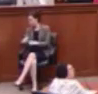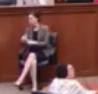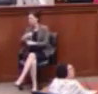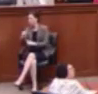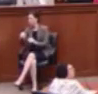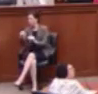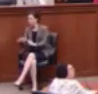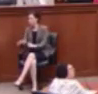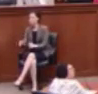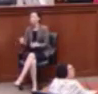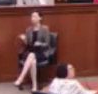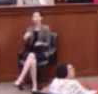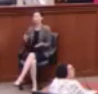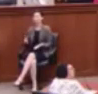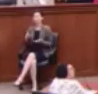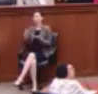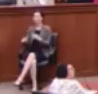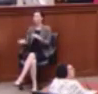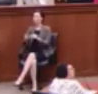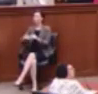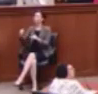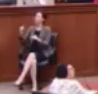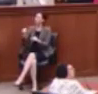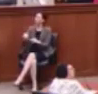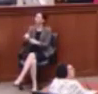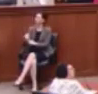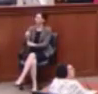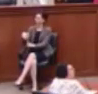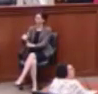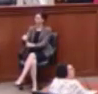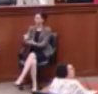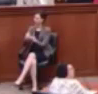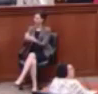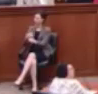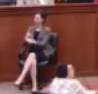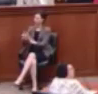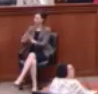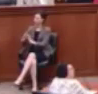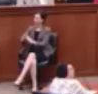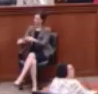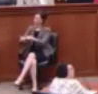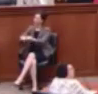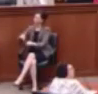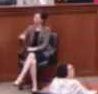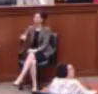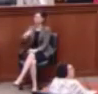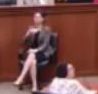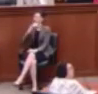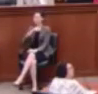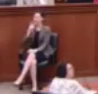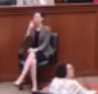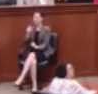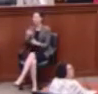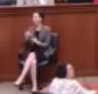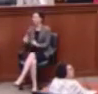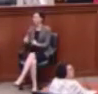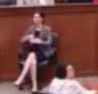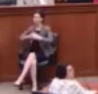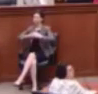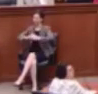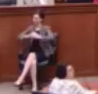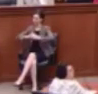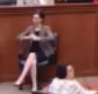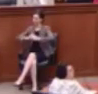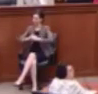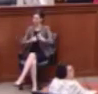recommending increasing the funding out of the Carl Perkins funding to contribute to professional development. And that we would love to see opportunities to collaborate where we can